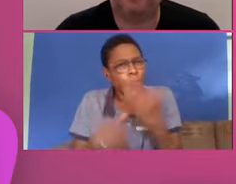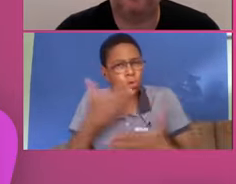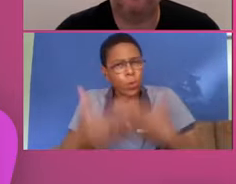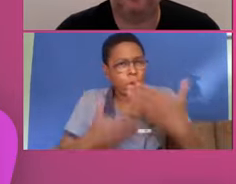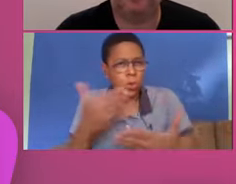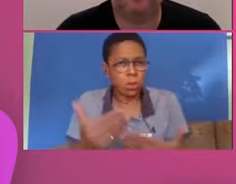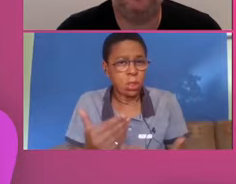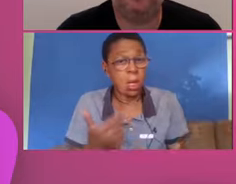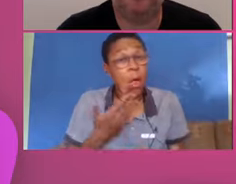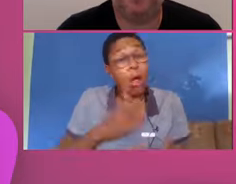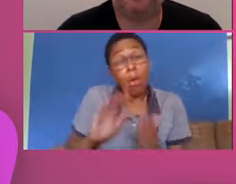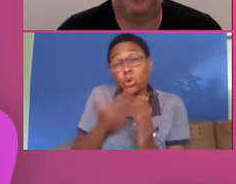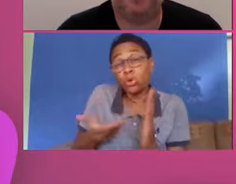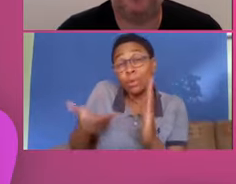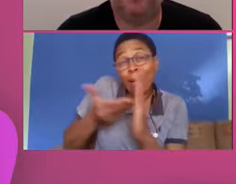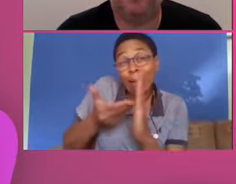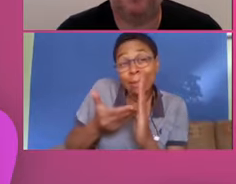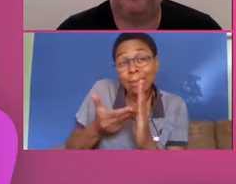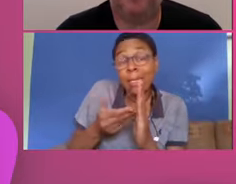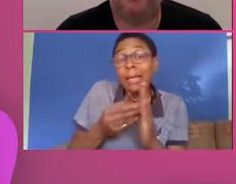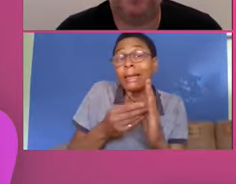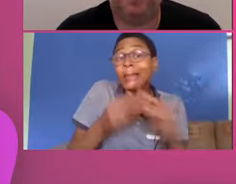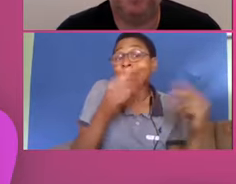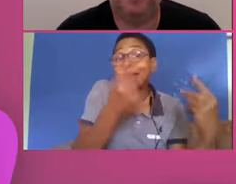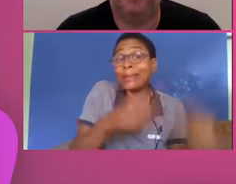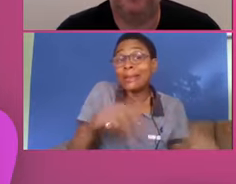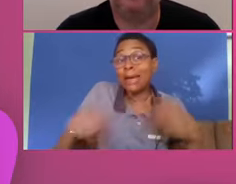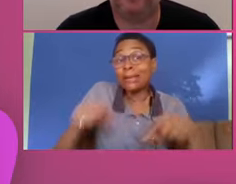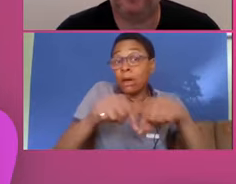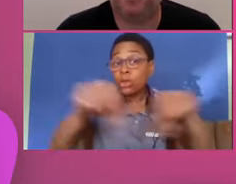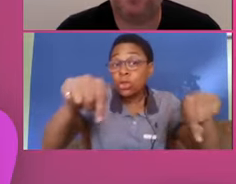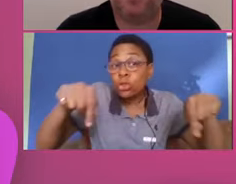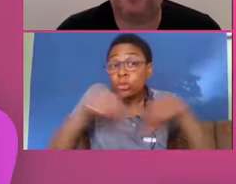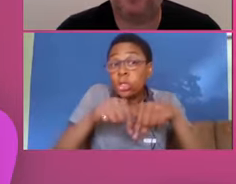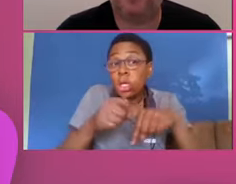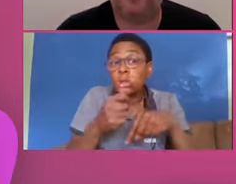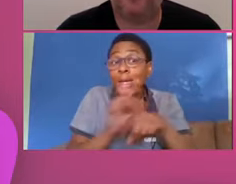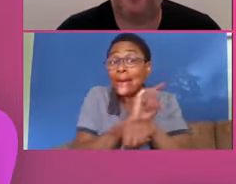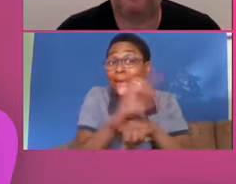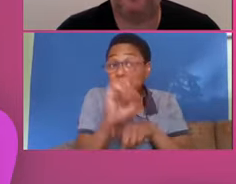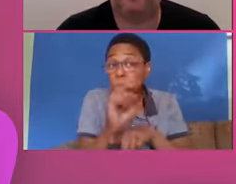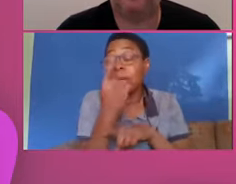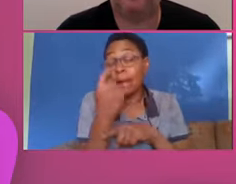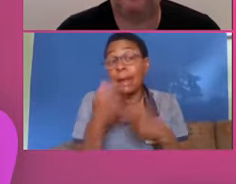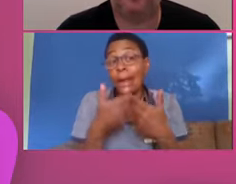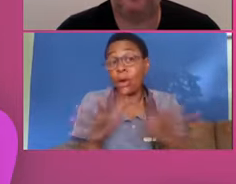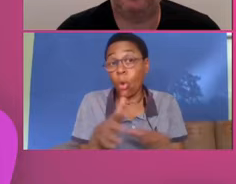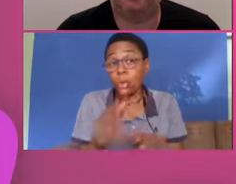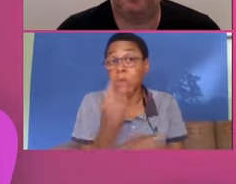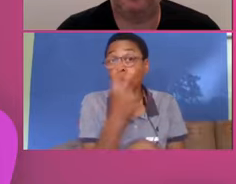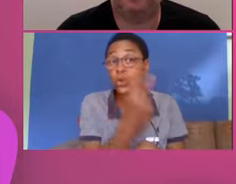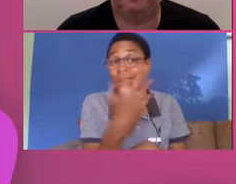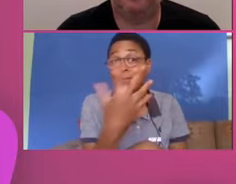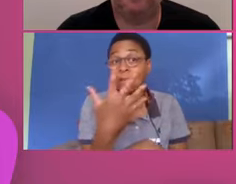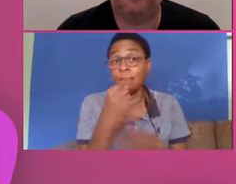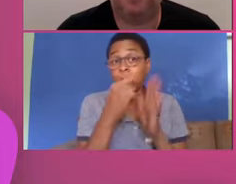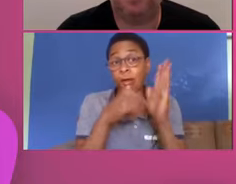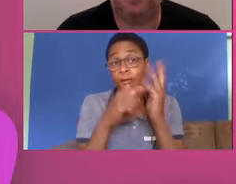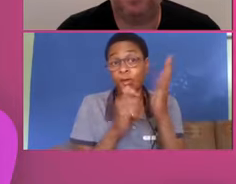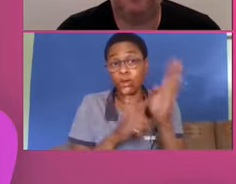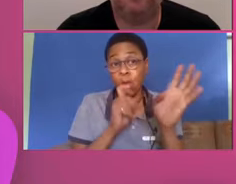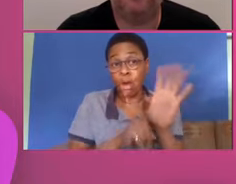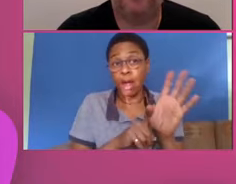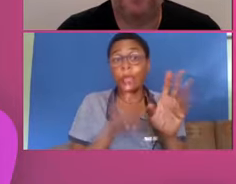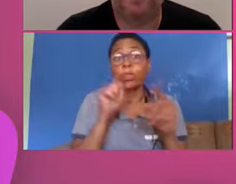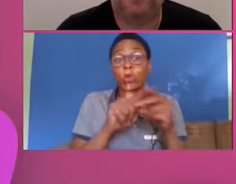England can fully open next week on the 25th of July, following the guidance on grassroots, sport, leisure and gym facilities.